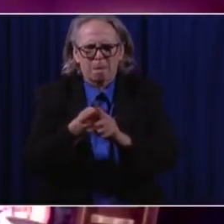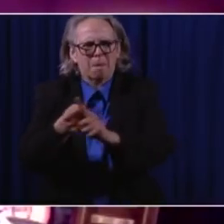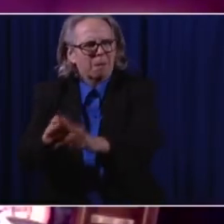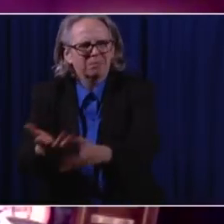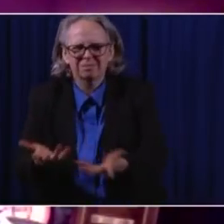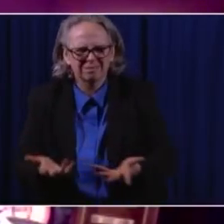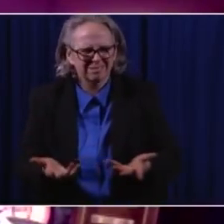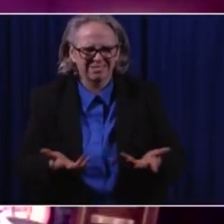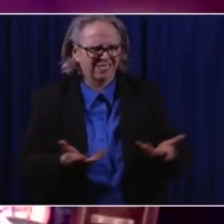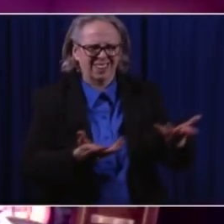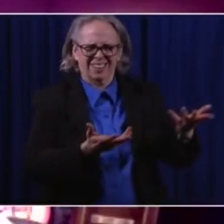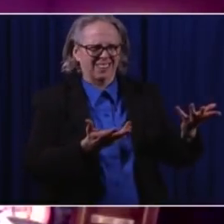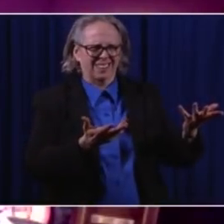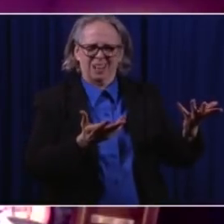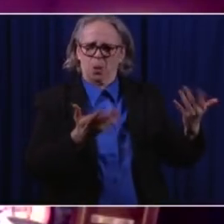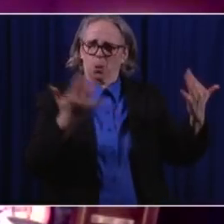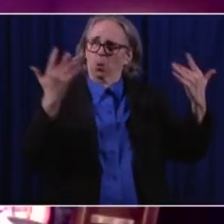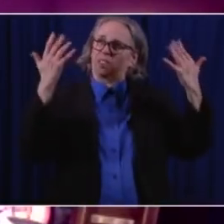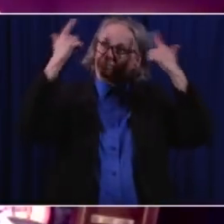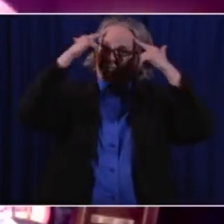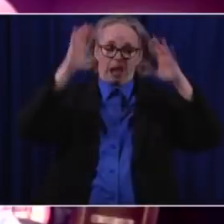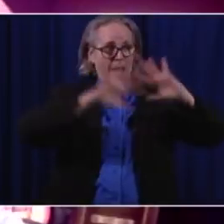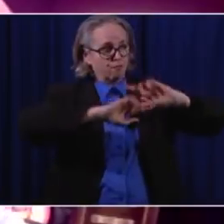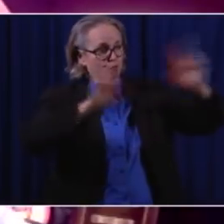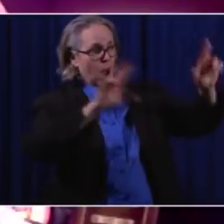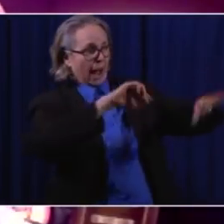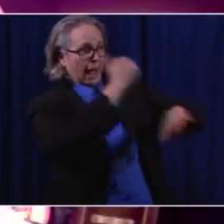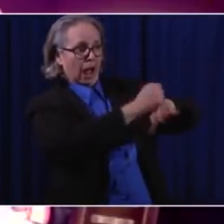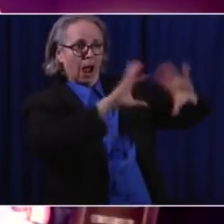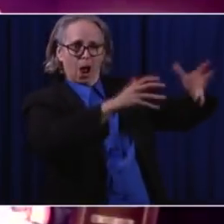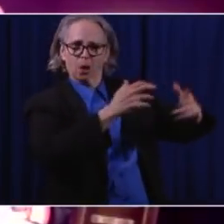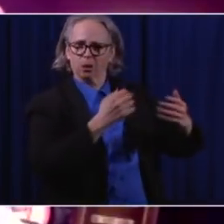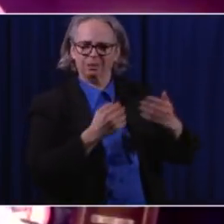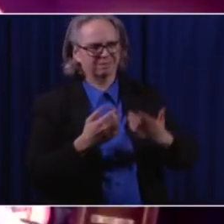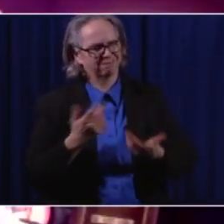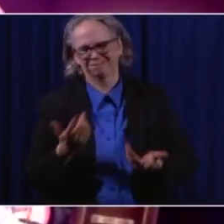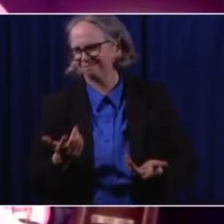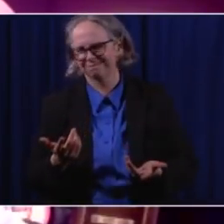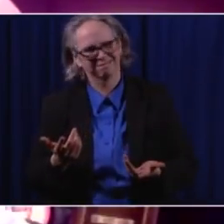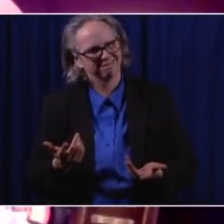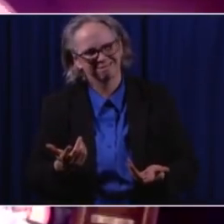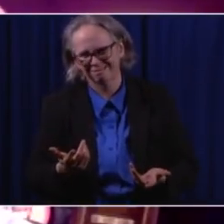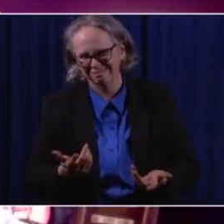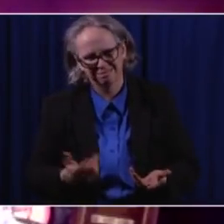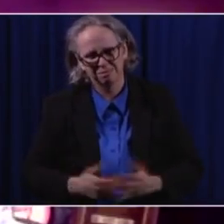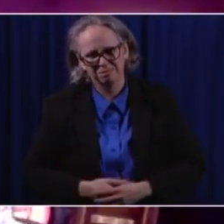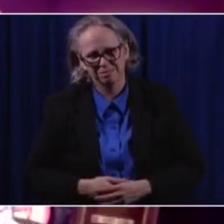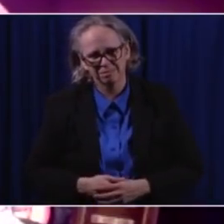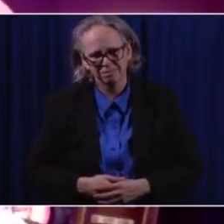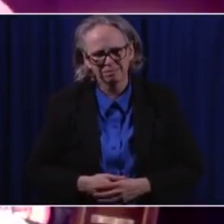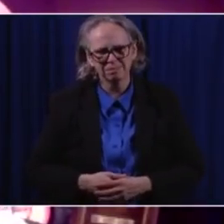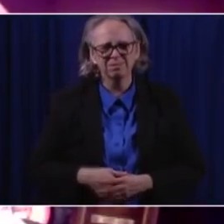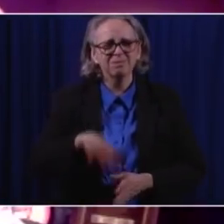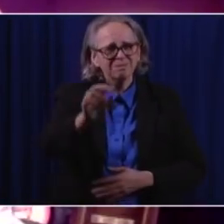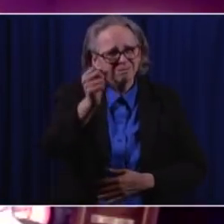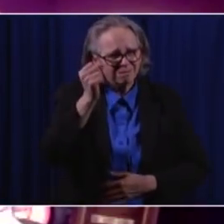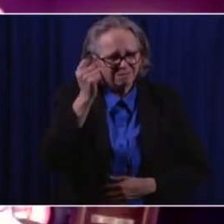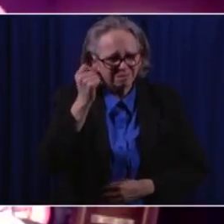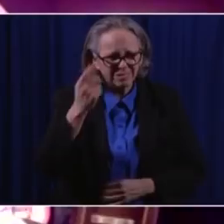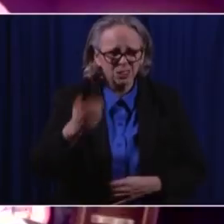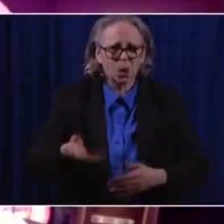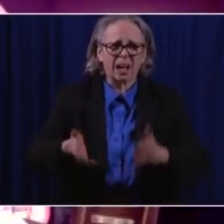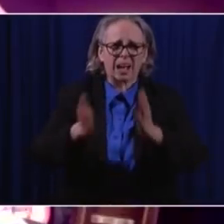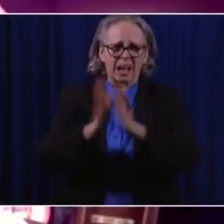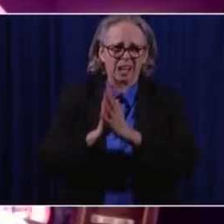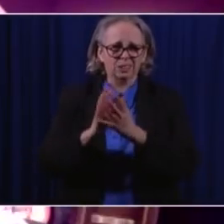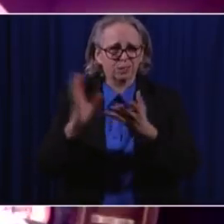into the game. So you've asked for a couple of stories. I don't work on the front line. I have the privilege of